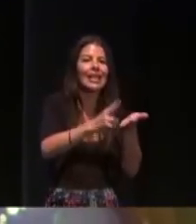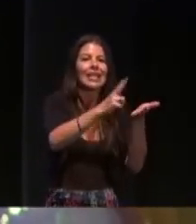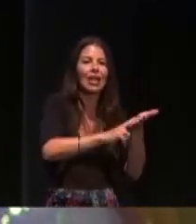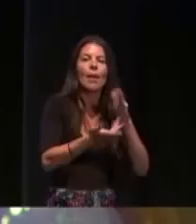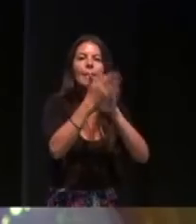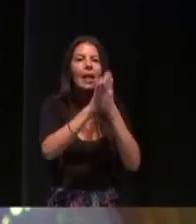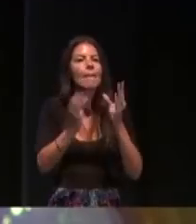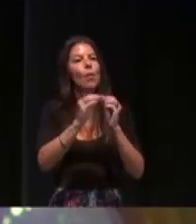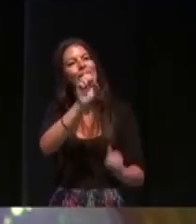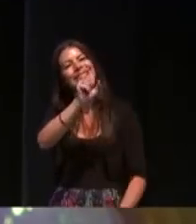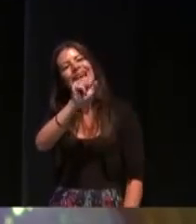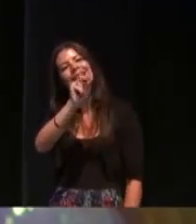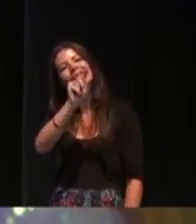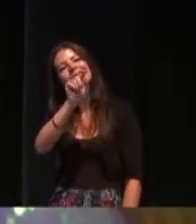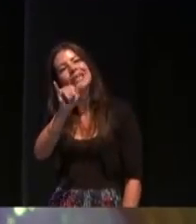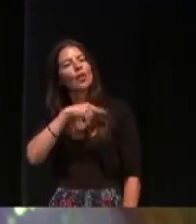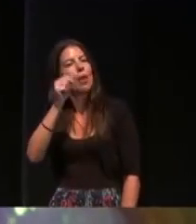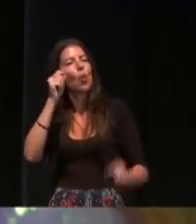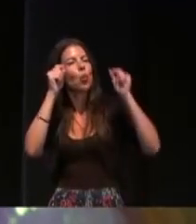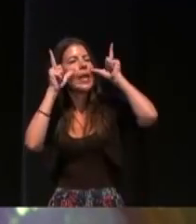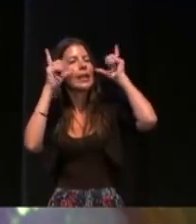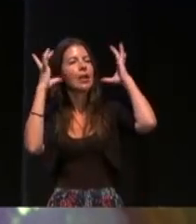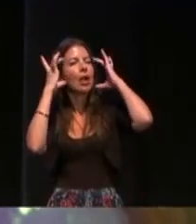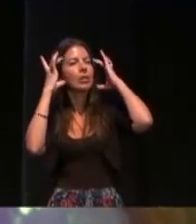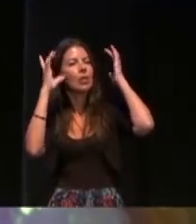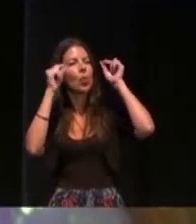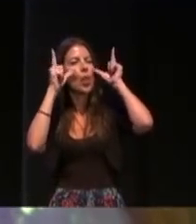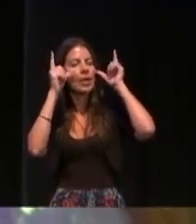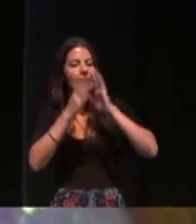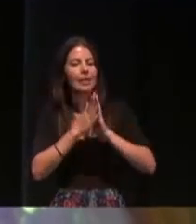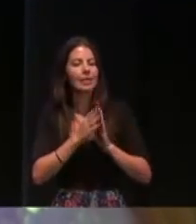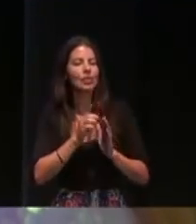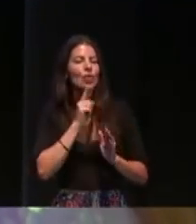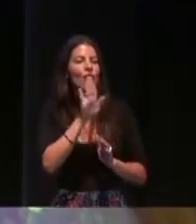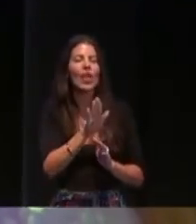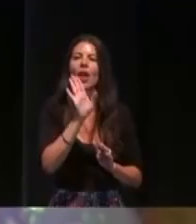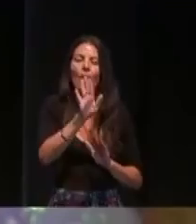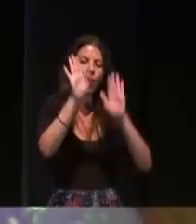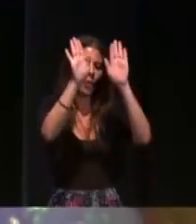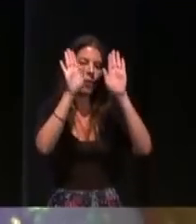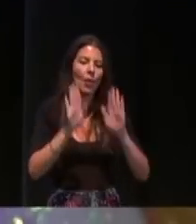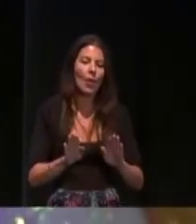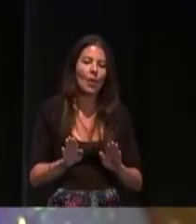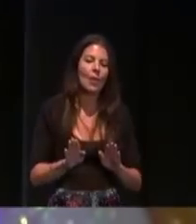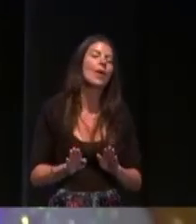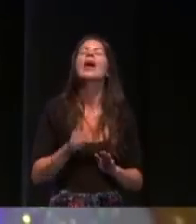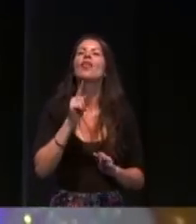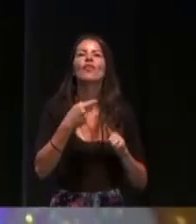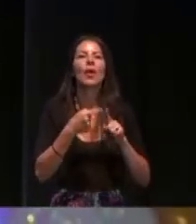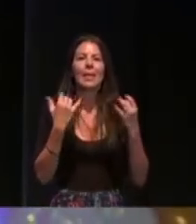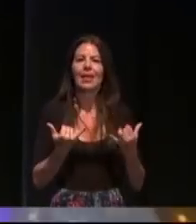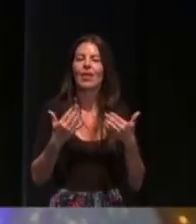sanity. They're signing on to awakened consciousness. They're signing on to their own brilliance because they know from